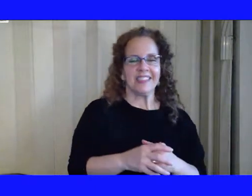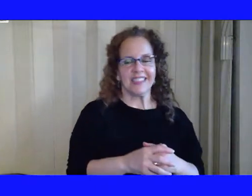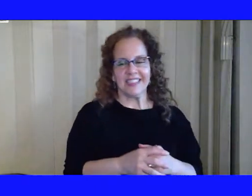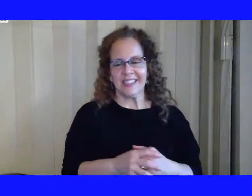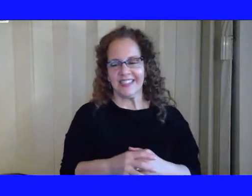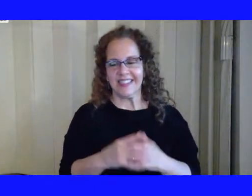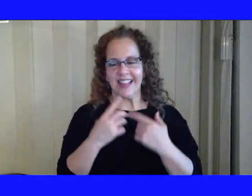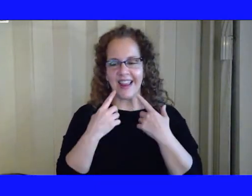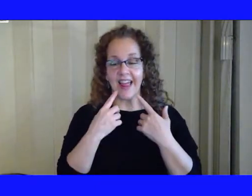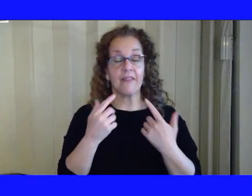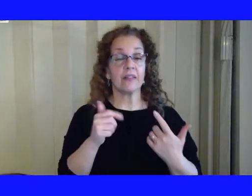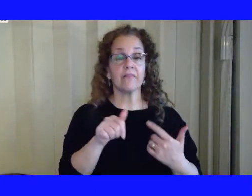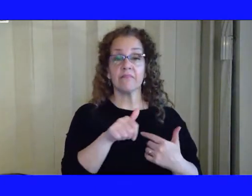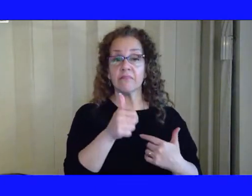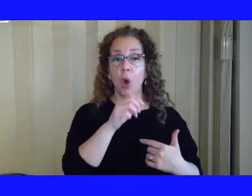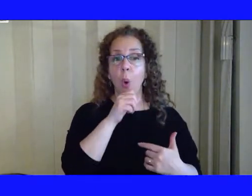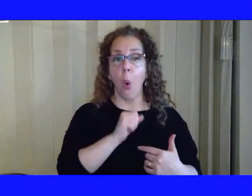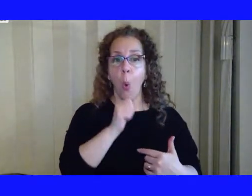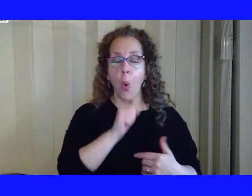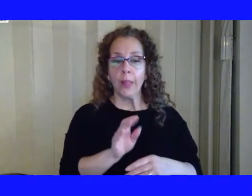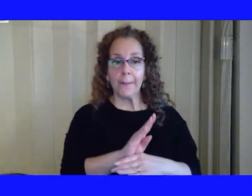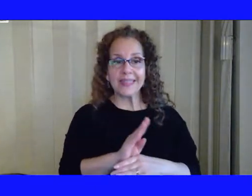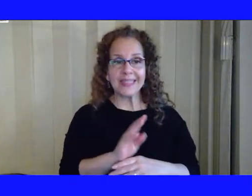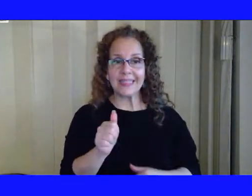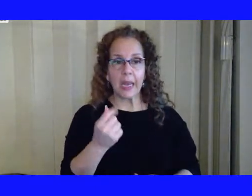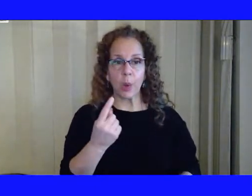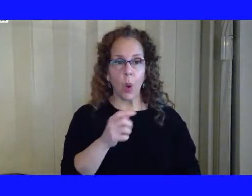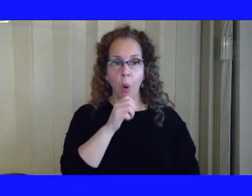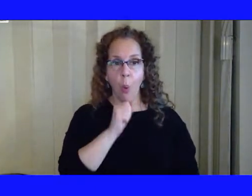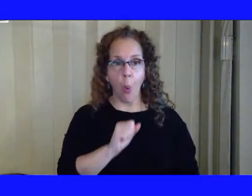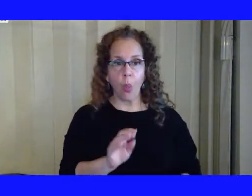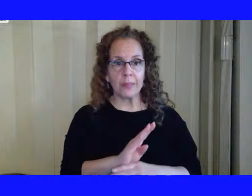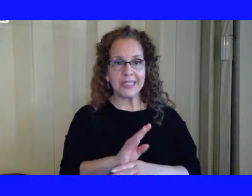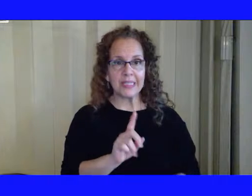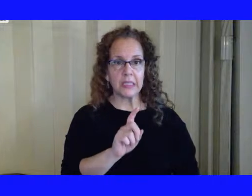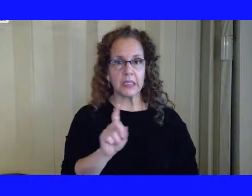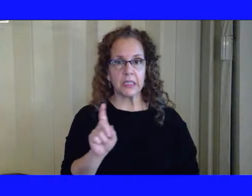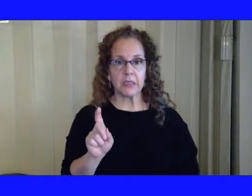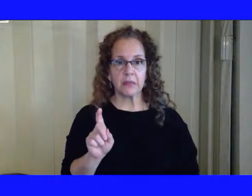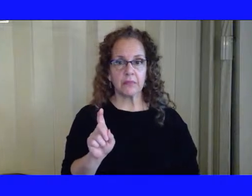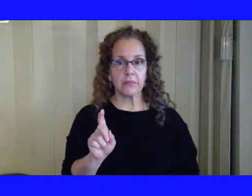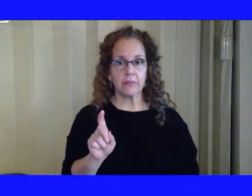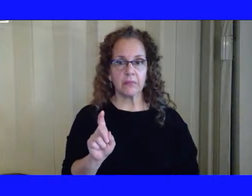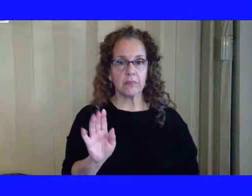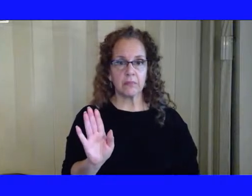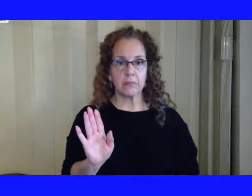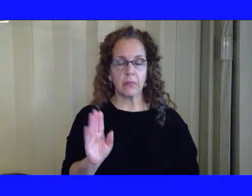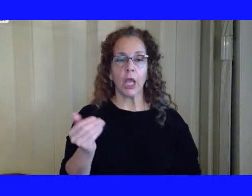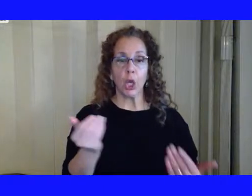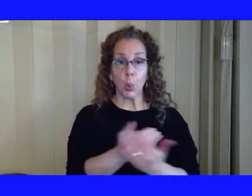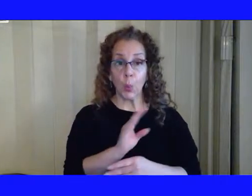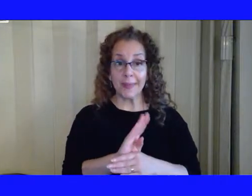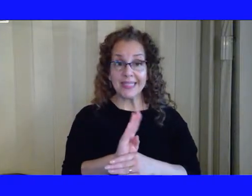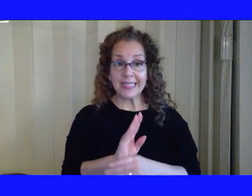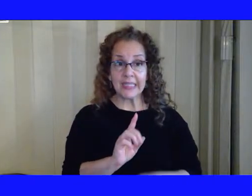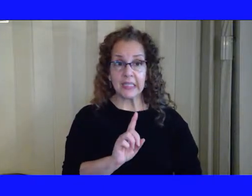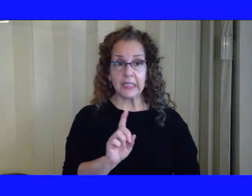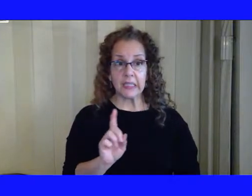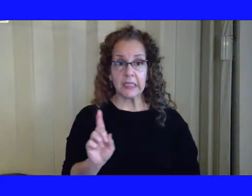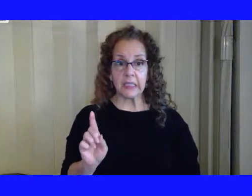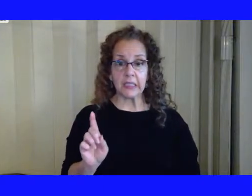with this, the meeting is adjourned. Thank you so much. Bye-bye. Bye-bye. Bye. Thank you. Bye-bye. Thank you. Bye-bye.